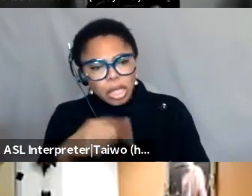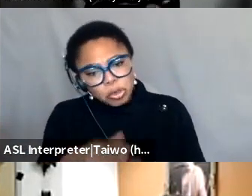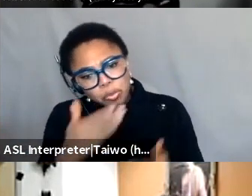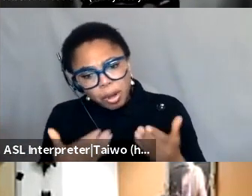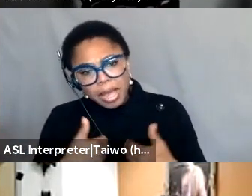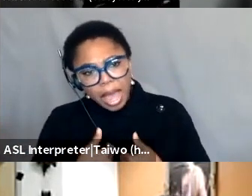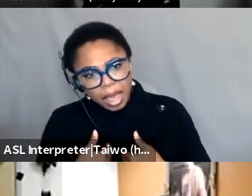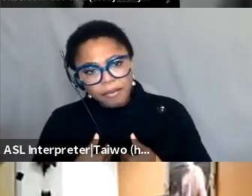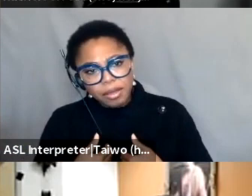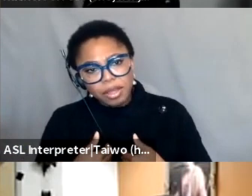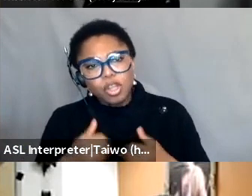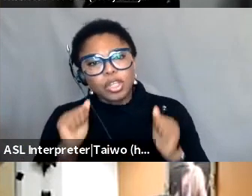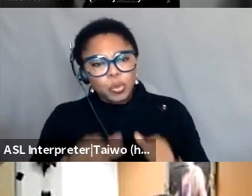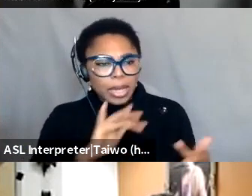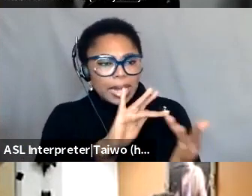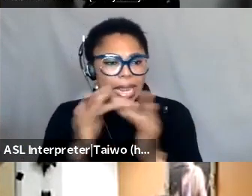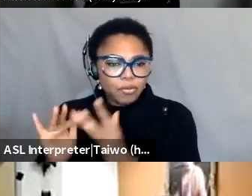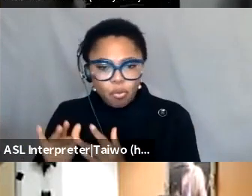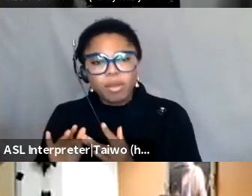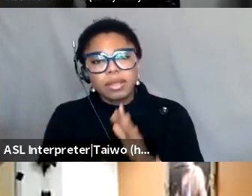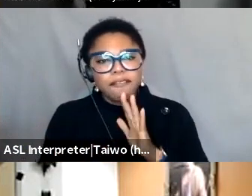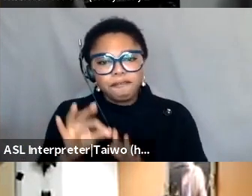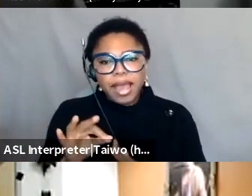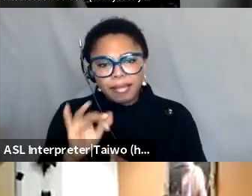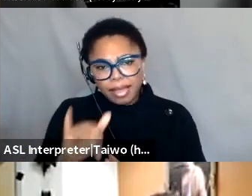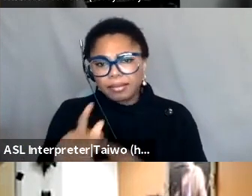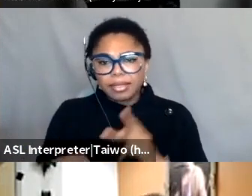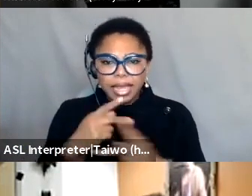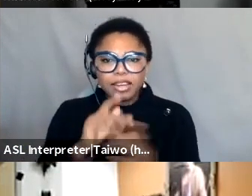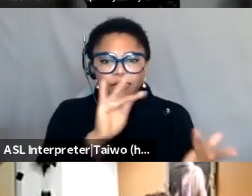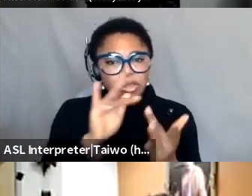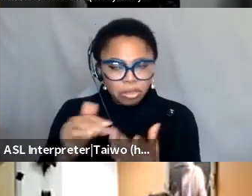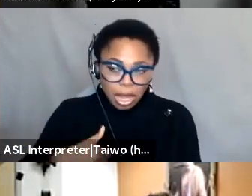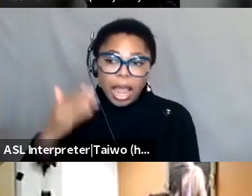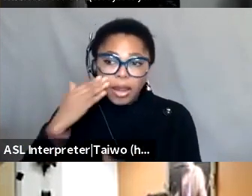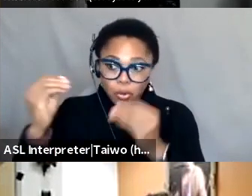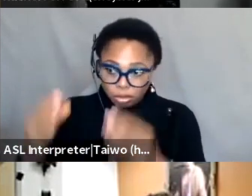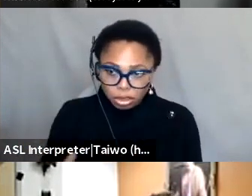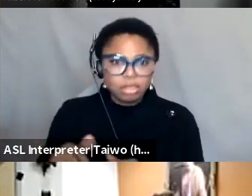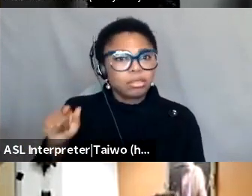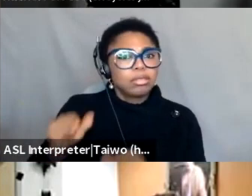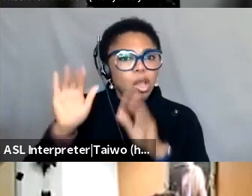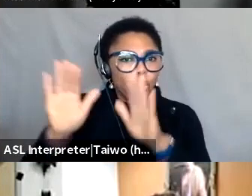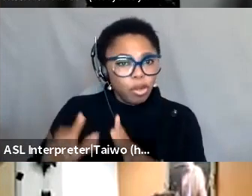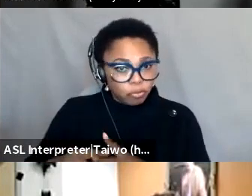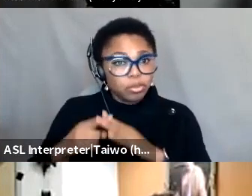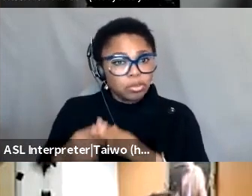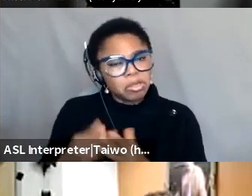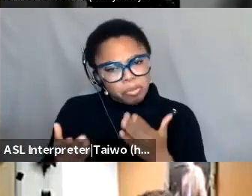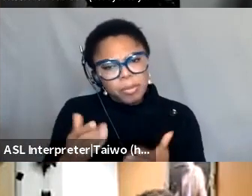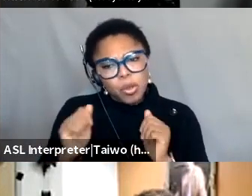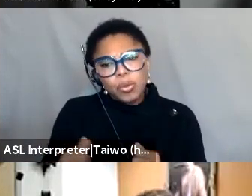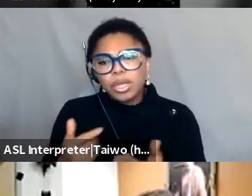might have to network and to find those connections. I know professors are a great start for that. So maybe we